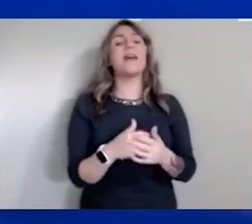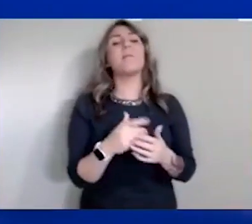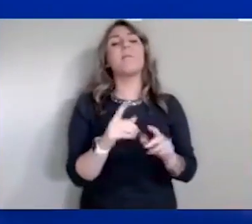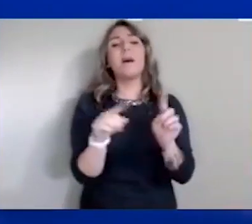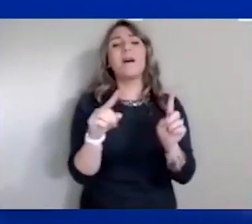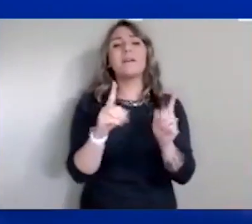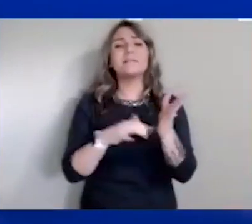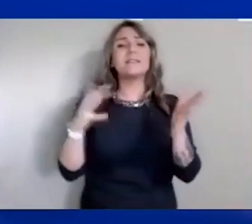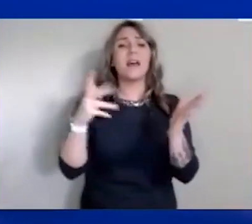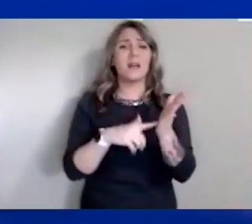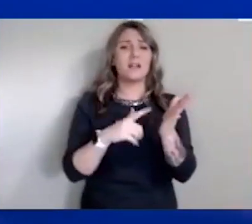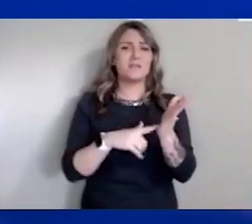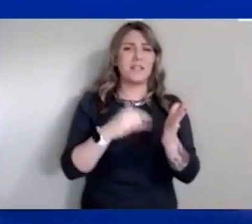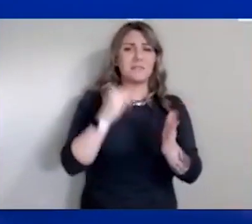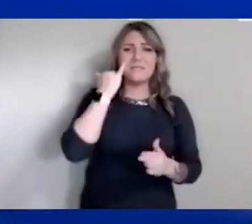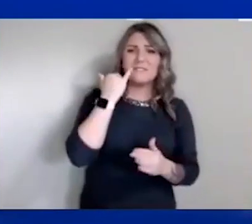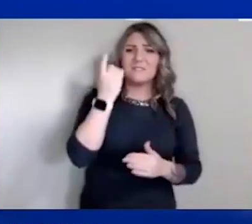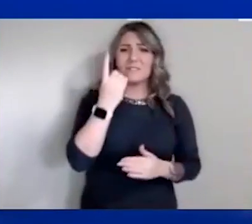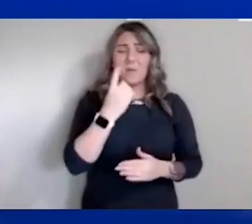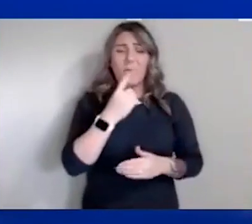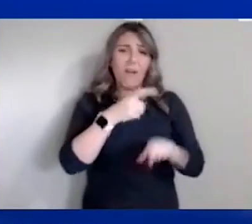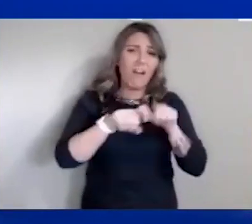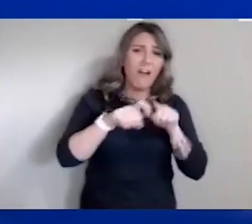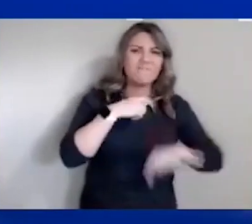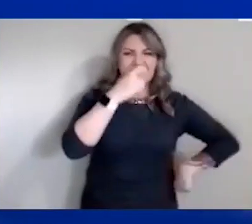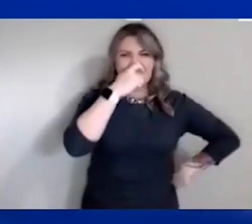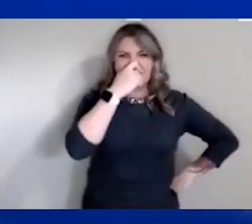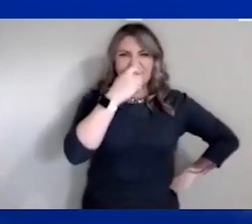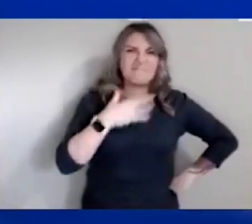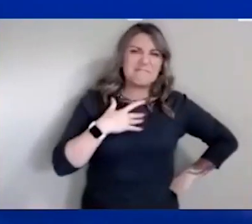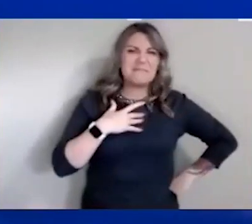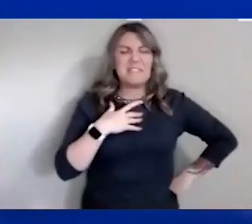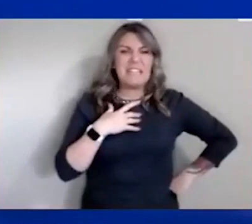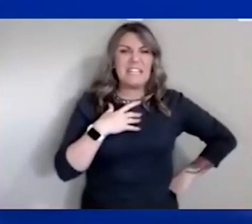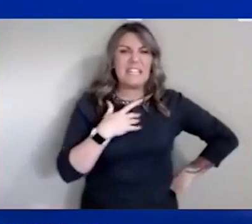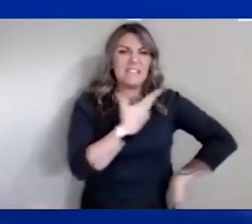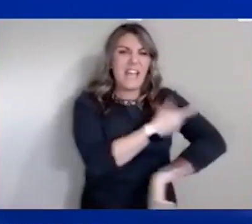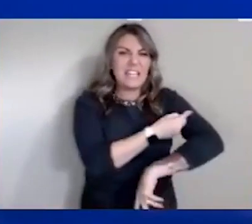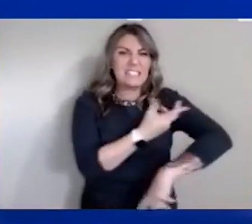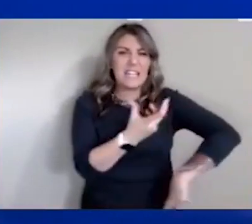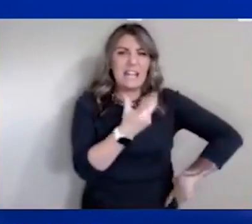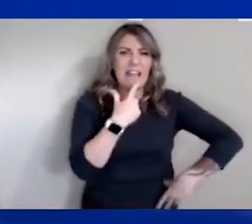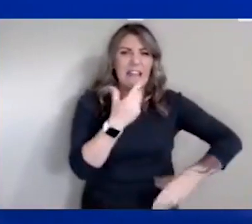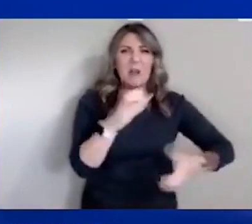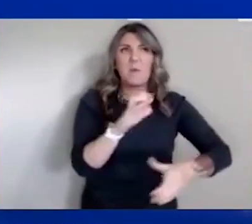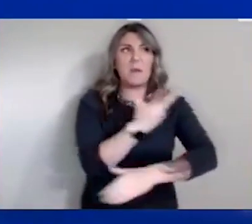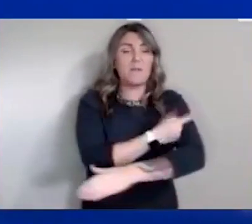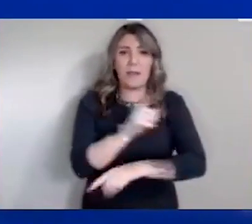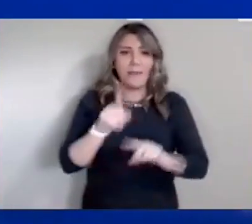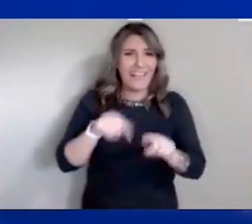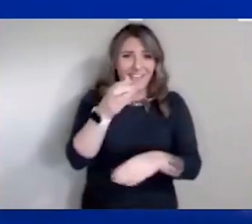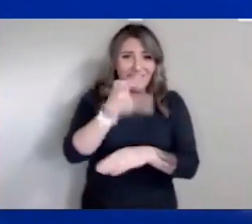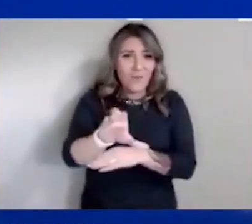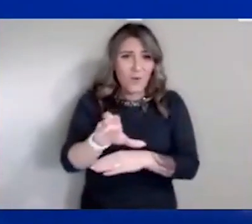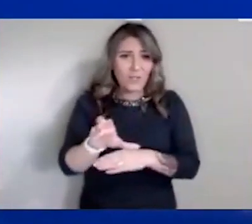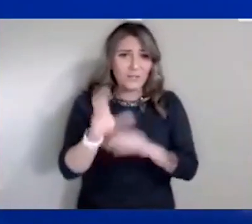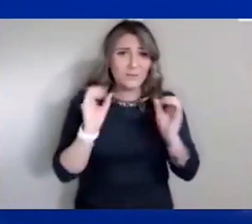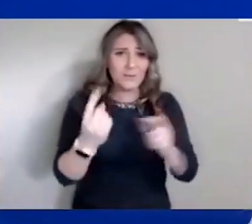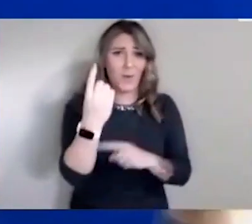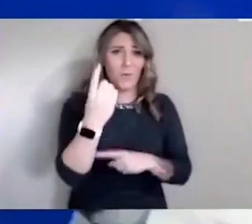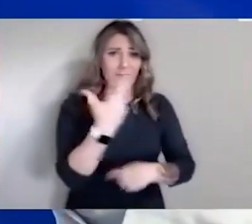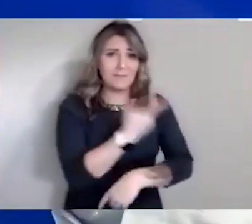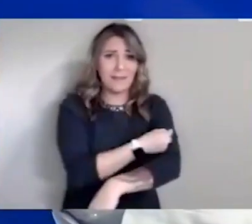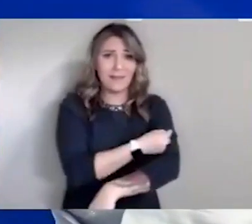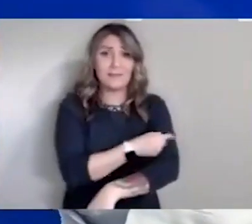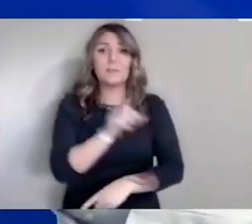calls you with a sniffle, they've been vaccinated, and they say to you, I really don't want to go get tested. Do you force them to get tested? I mean, I can't force anybody to go get tested. So you just have to use the best